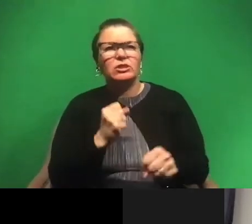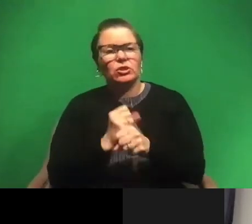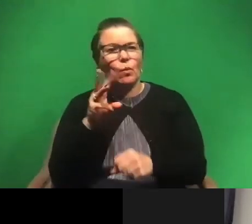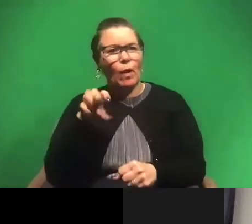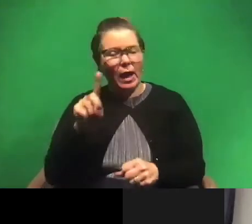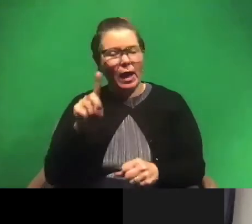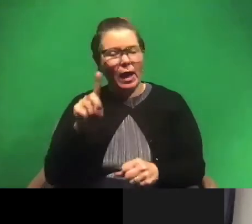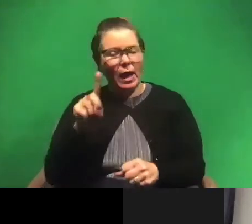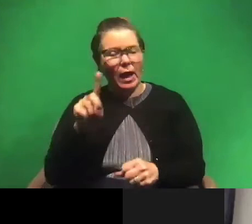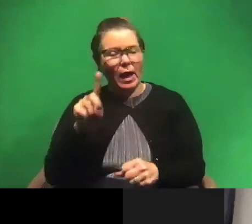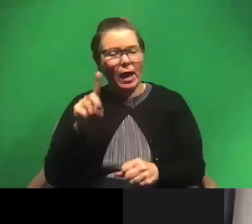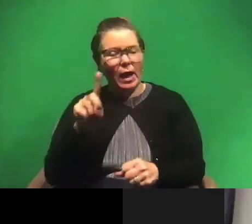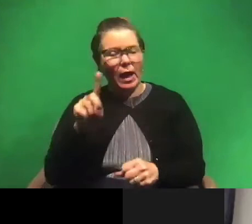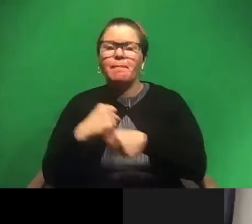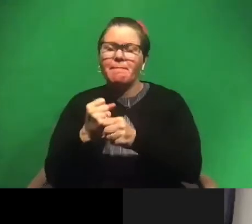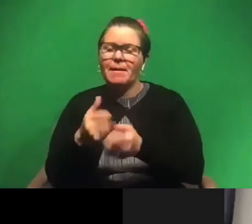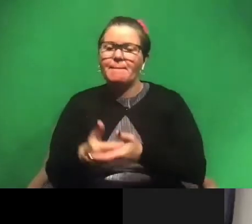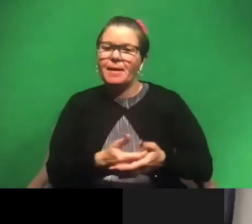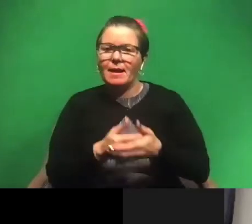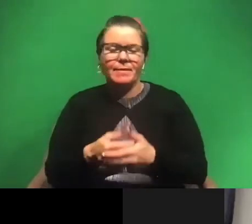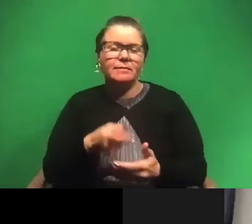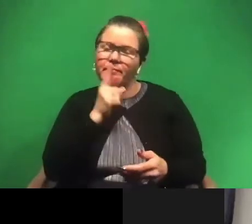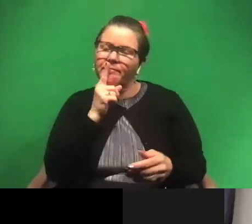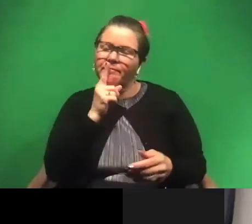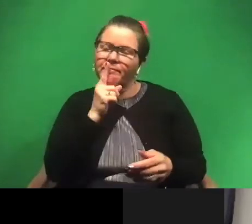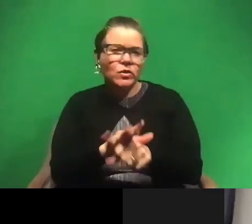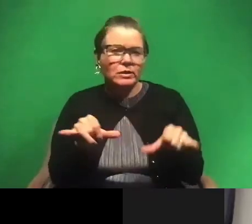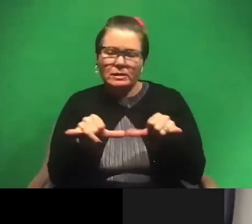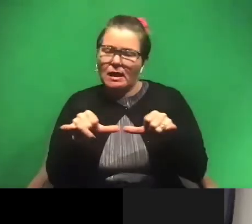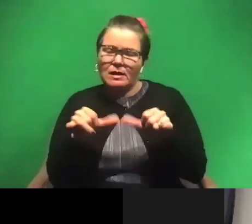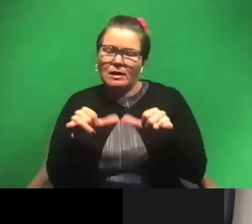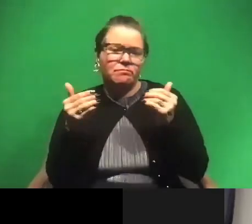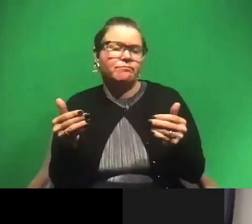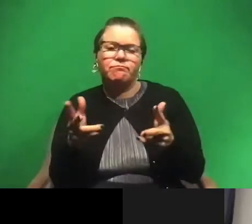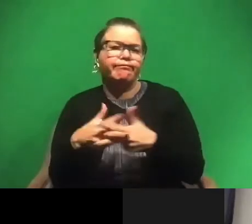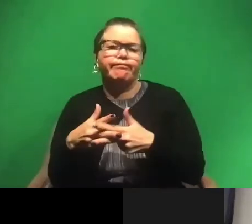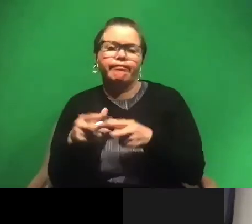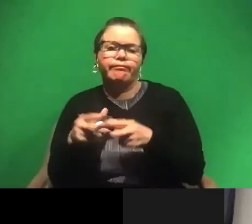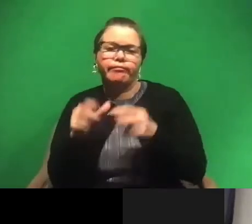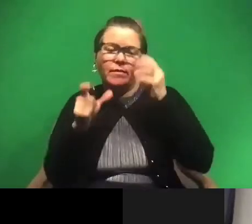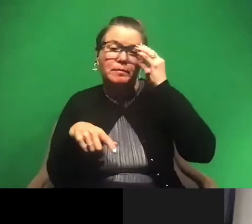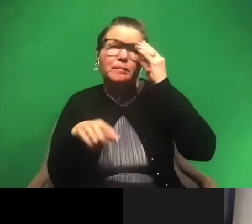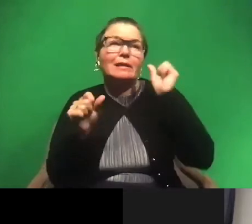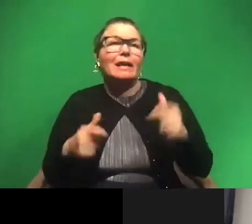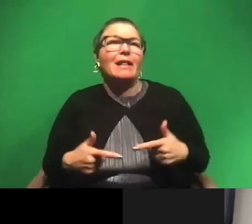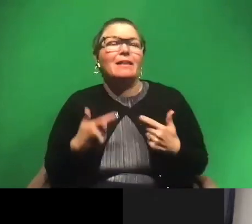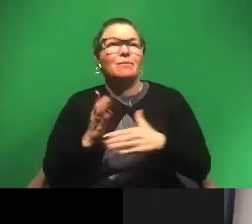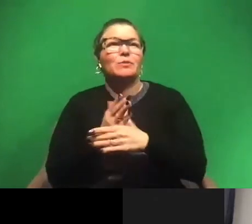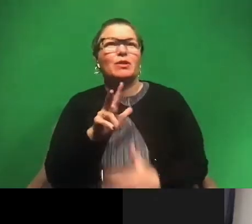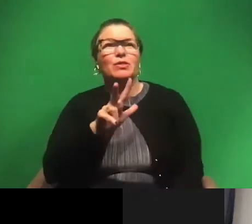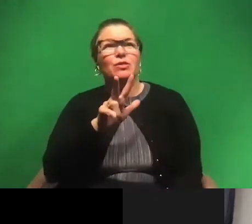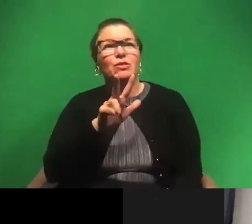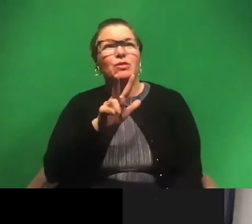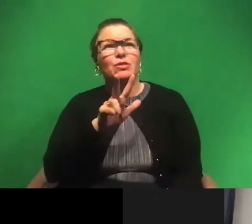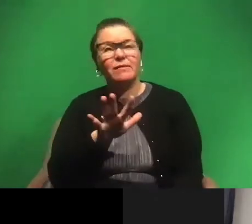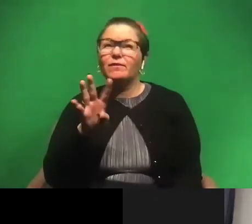baby abalone. But they don't need to be full size to do that. And then they can live between 35 and 40 years in the